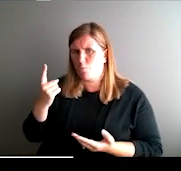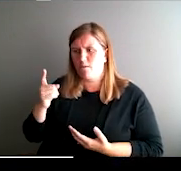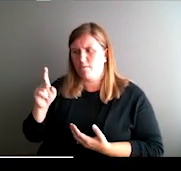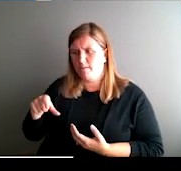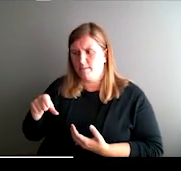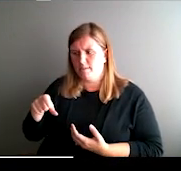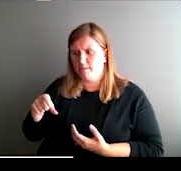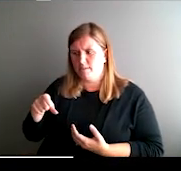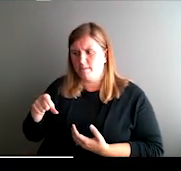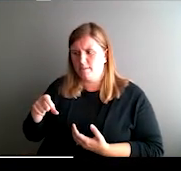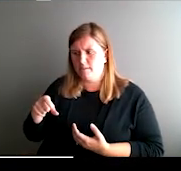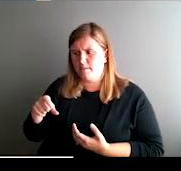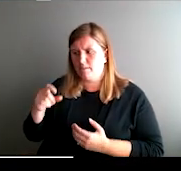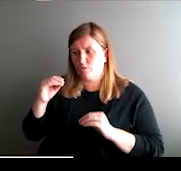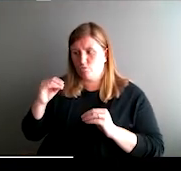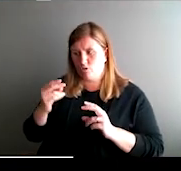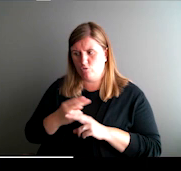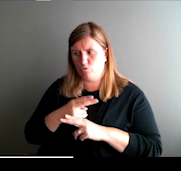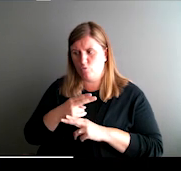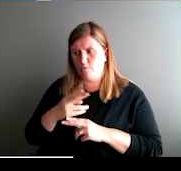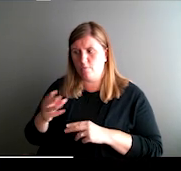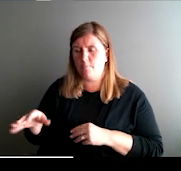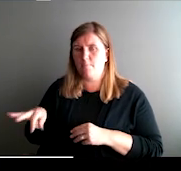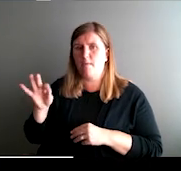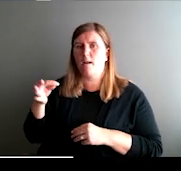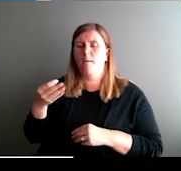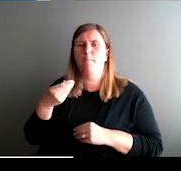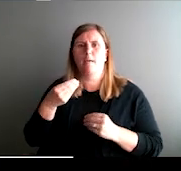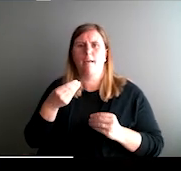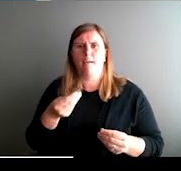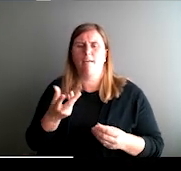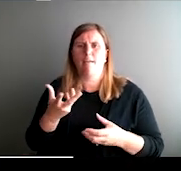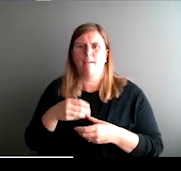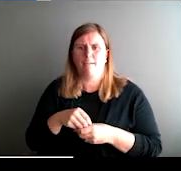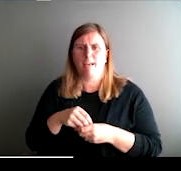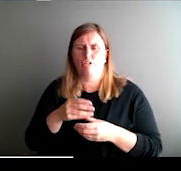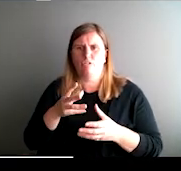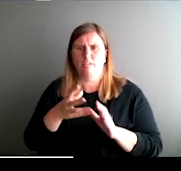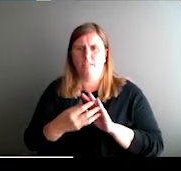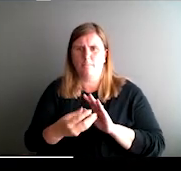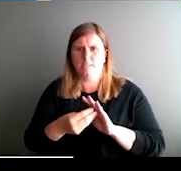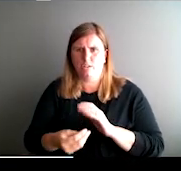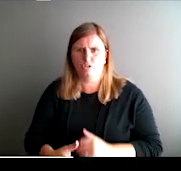the instructor is using, pick it up, and then engage in the imitation.